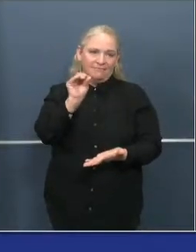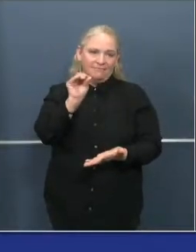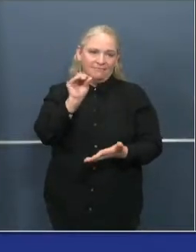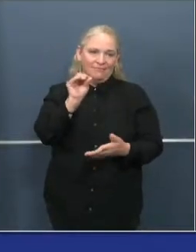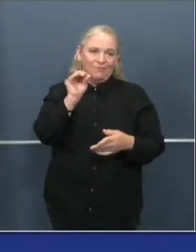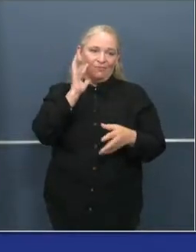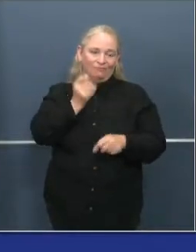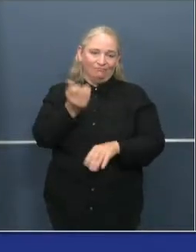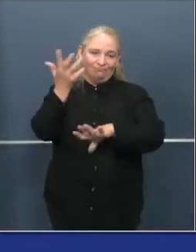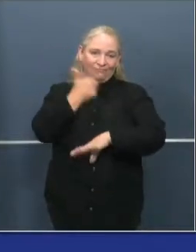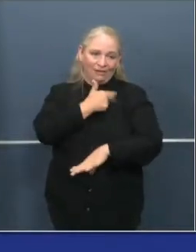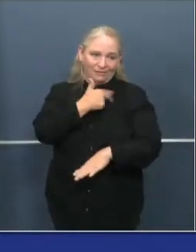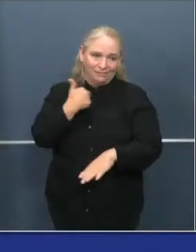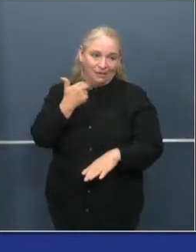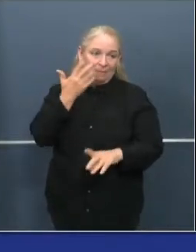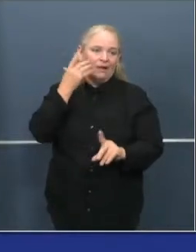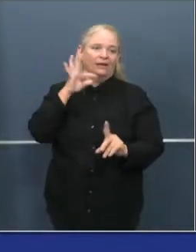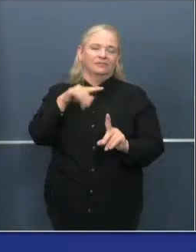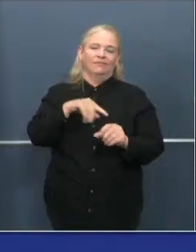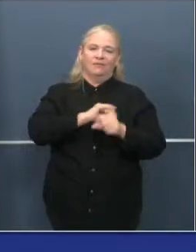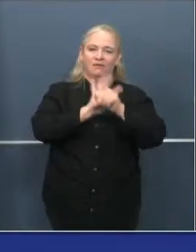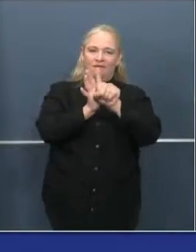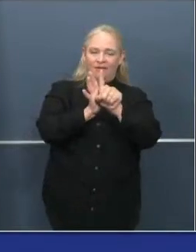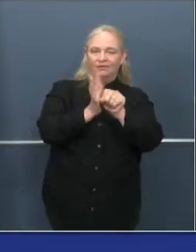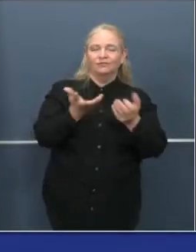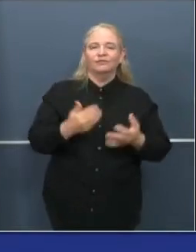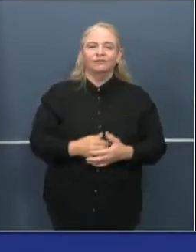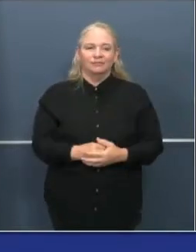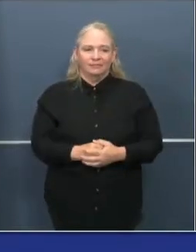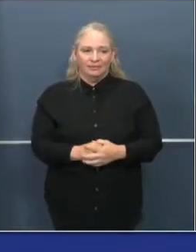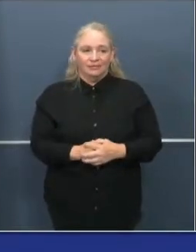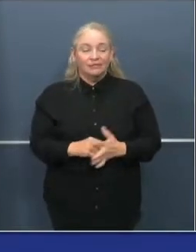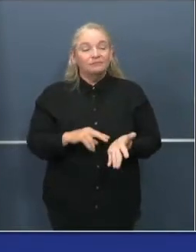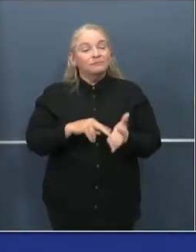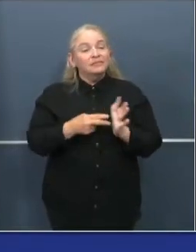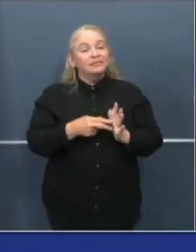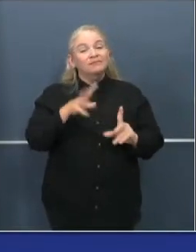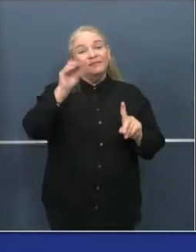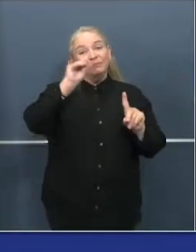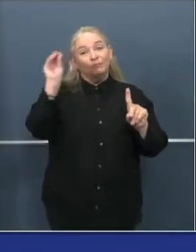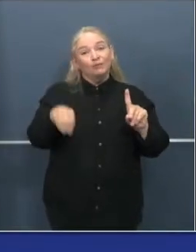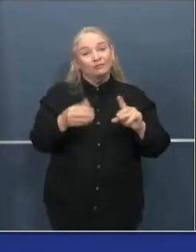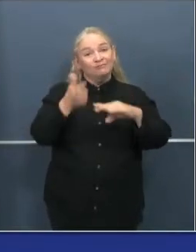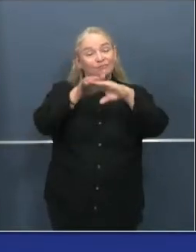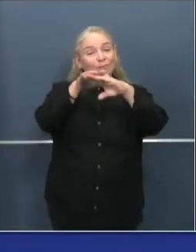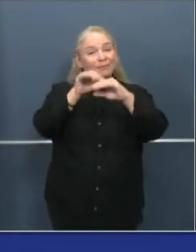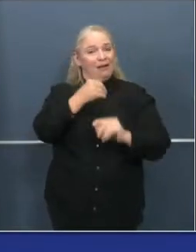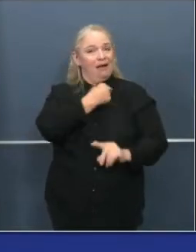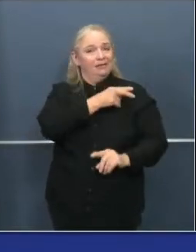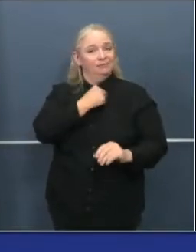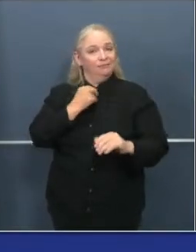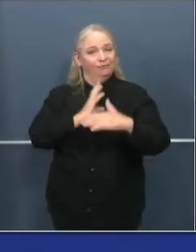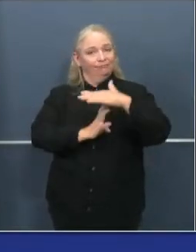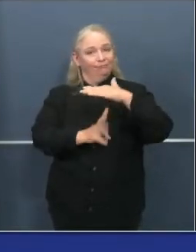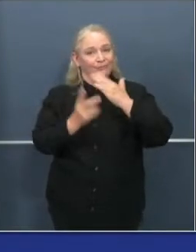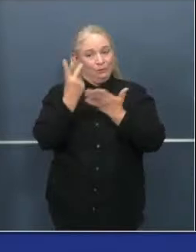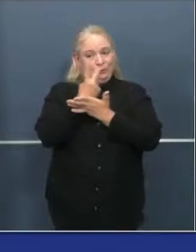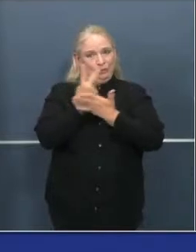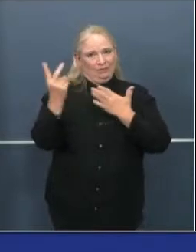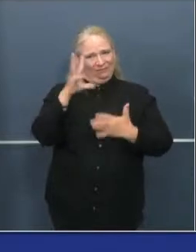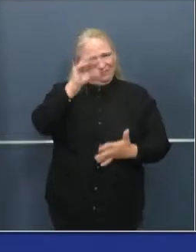over a 14-day period. As hospitalizations rise, we obviously focus in on our system capacity, our